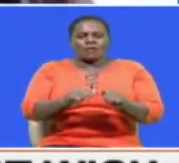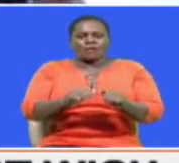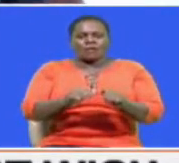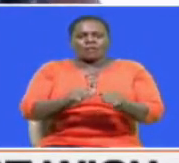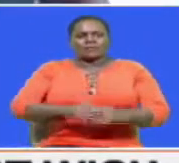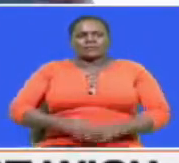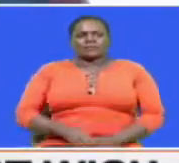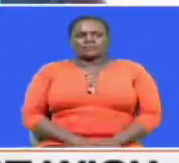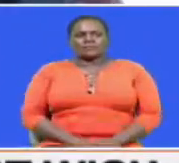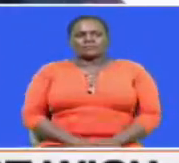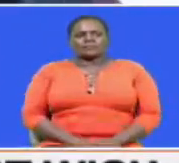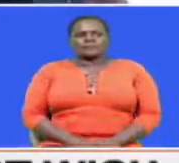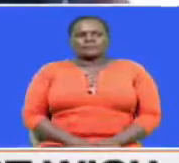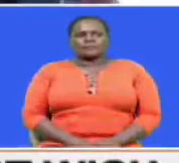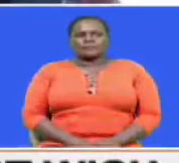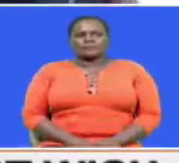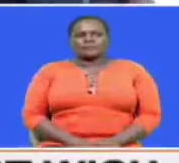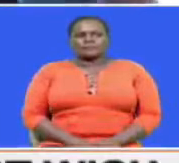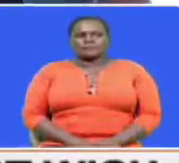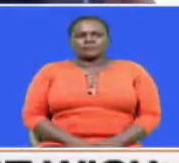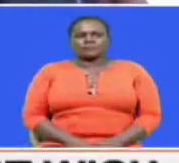Marshal.